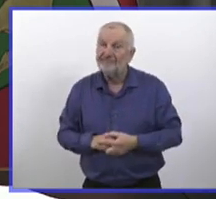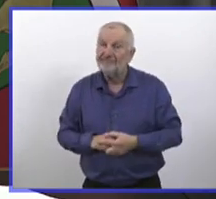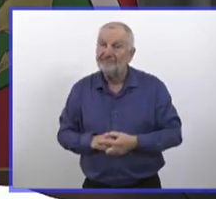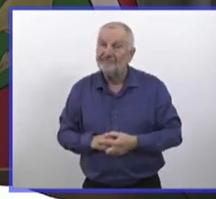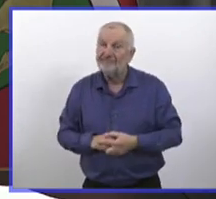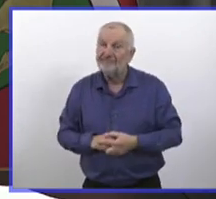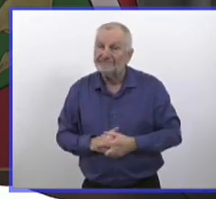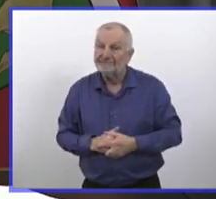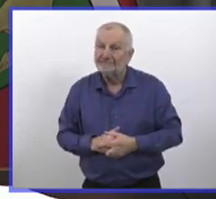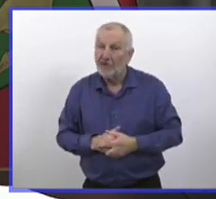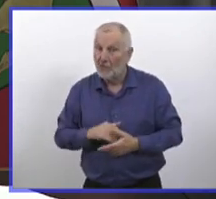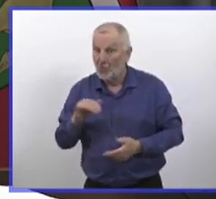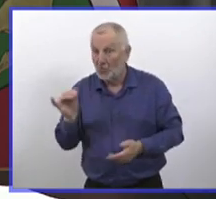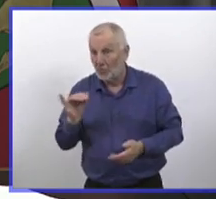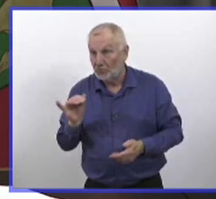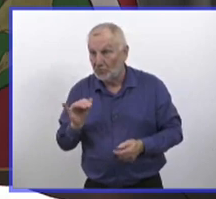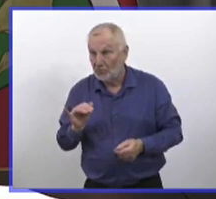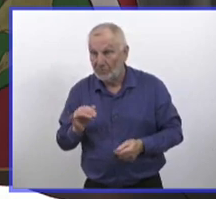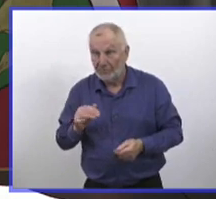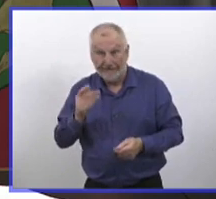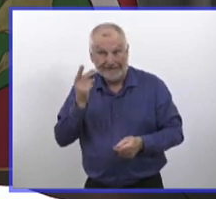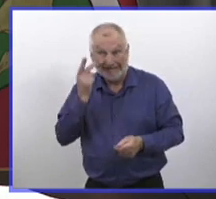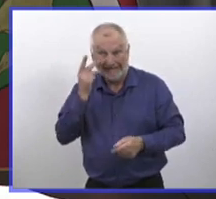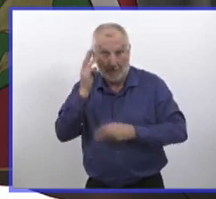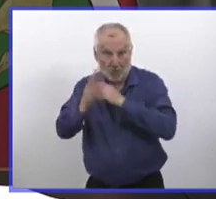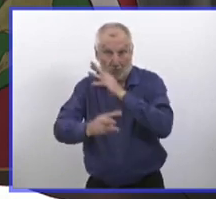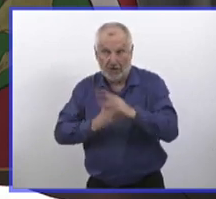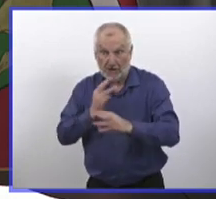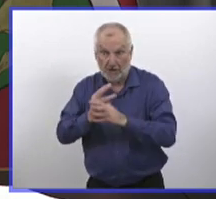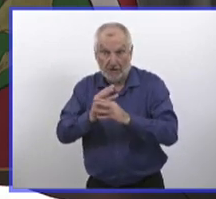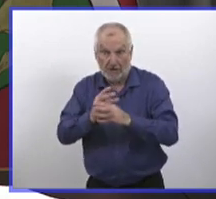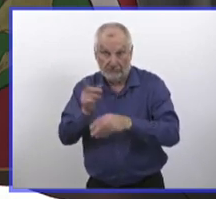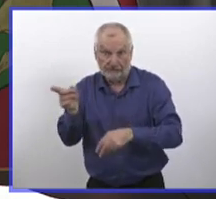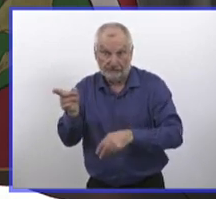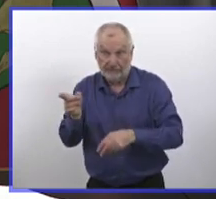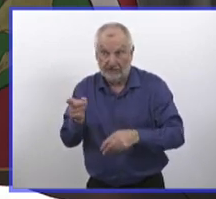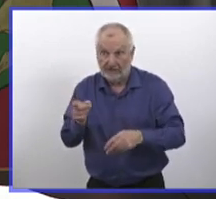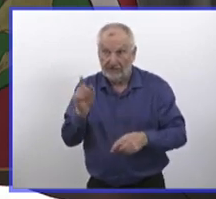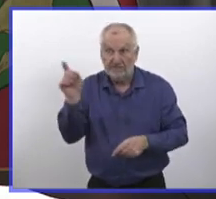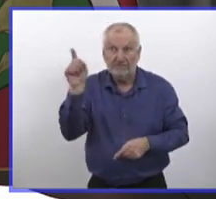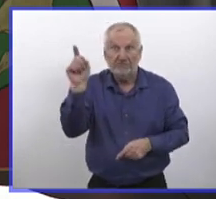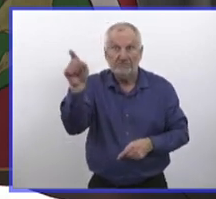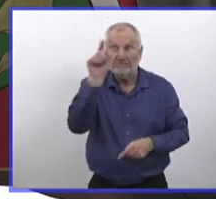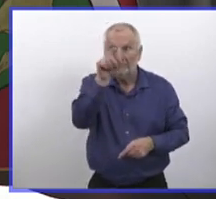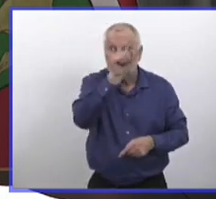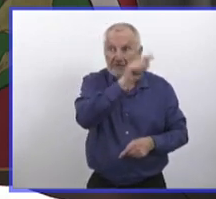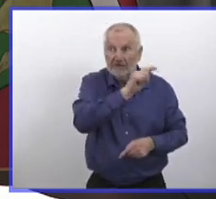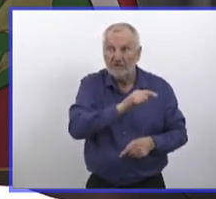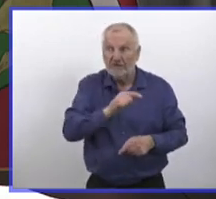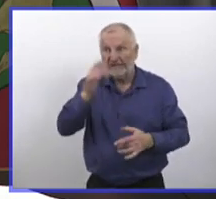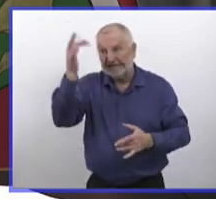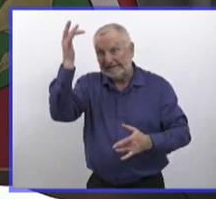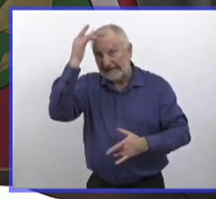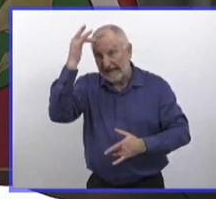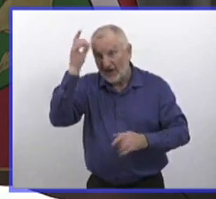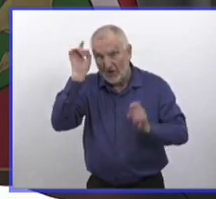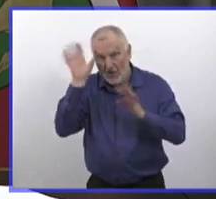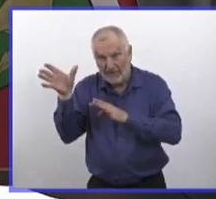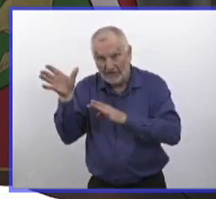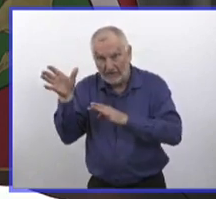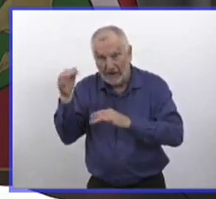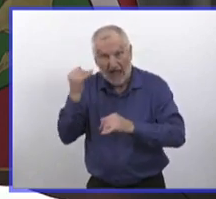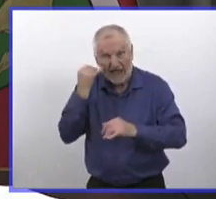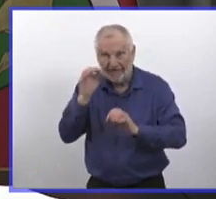world the benefits outweigh the risks. So that's true for almost every medication that we offer